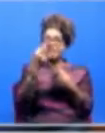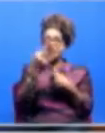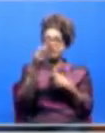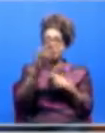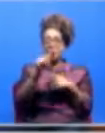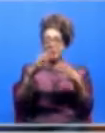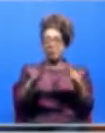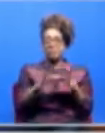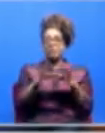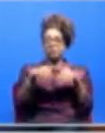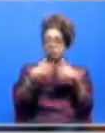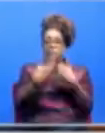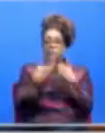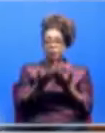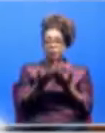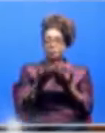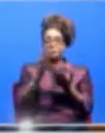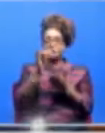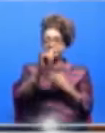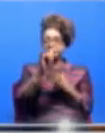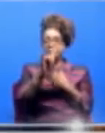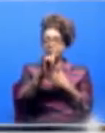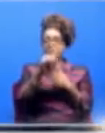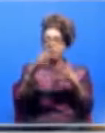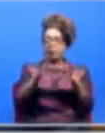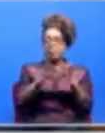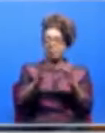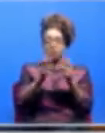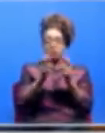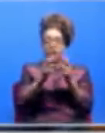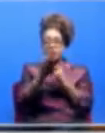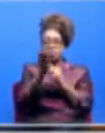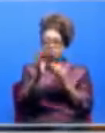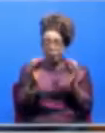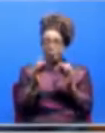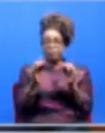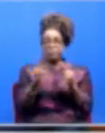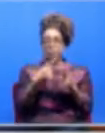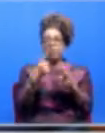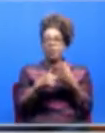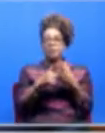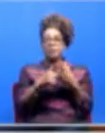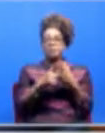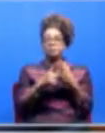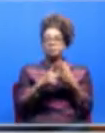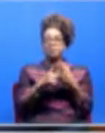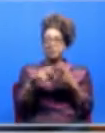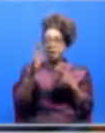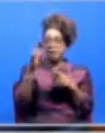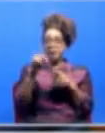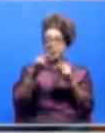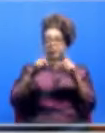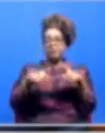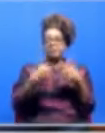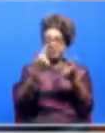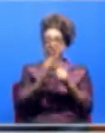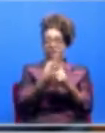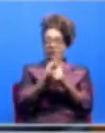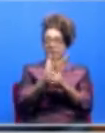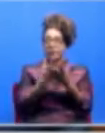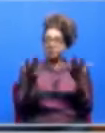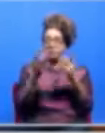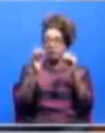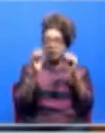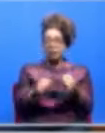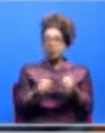that company or that listed company is not in touch with you. That dividend becomes unclaimed mm-hmm. assets. So different assets have got different